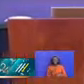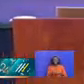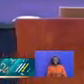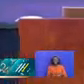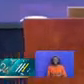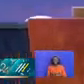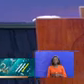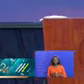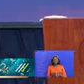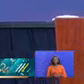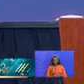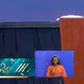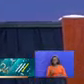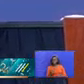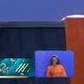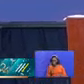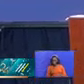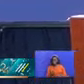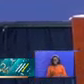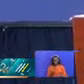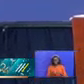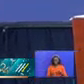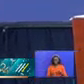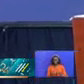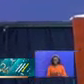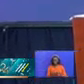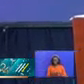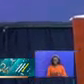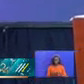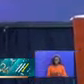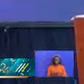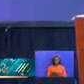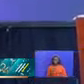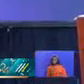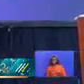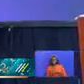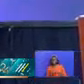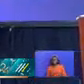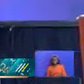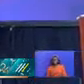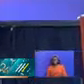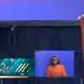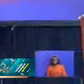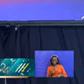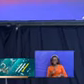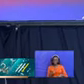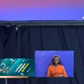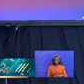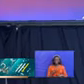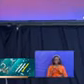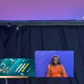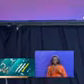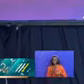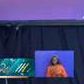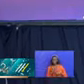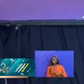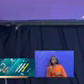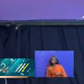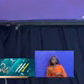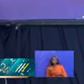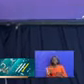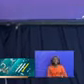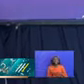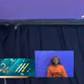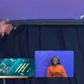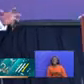at Bishop Mark and say I have seen his work I can look at ref and say I have seen how the man has worked in the marketplace